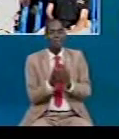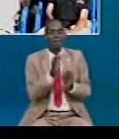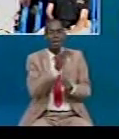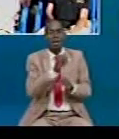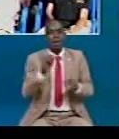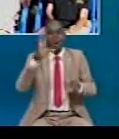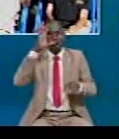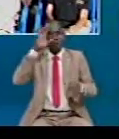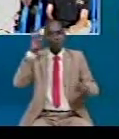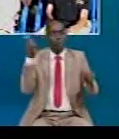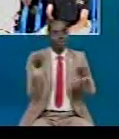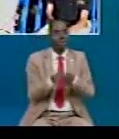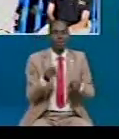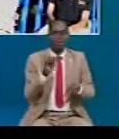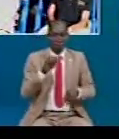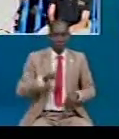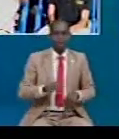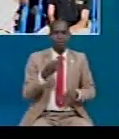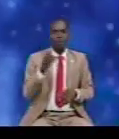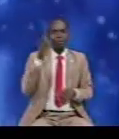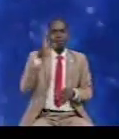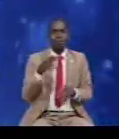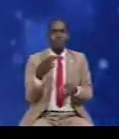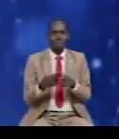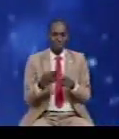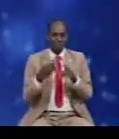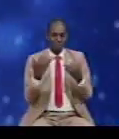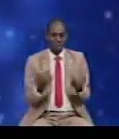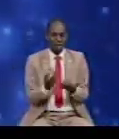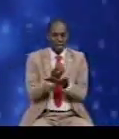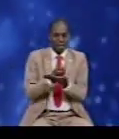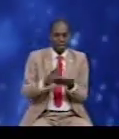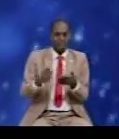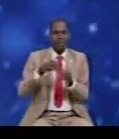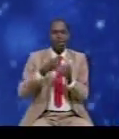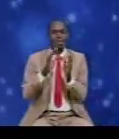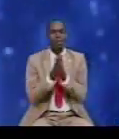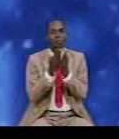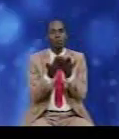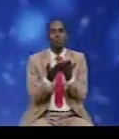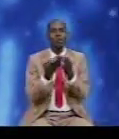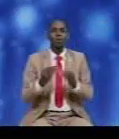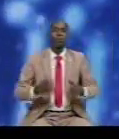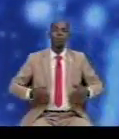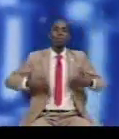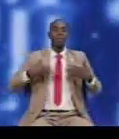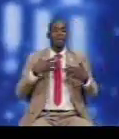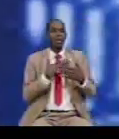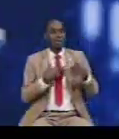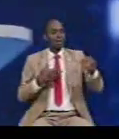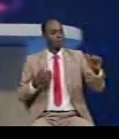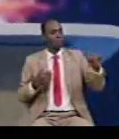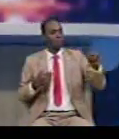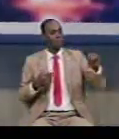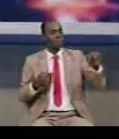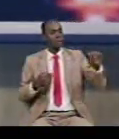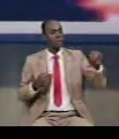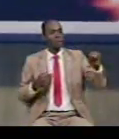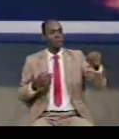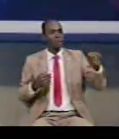believer, a child of God. His name written in the book of life. And Ananias came and said,